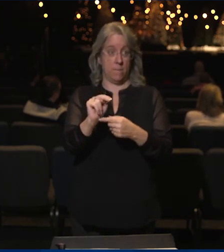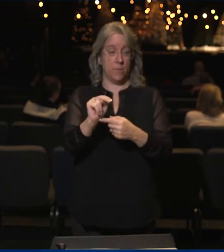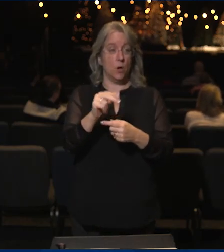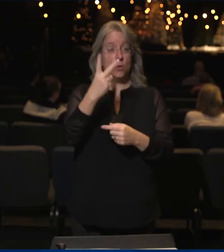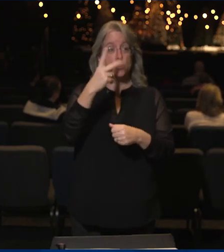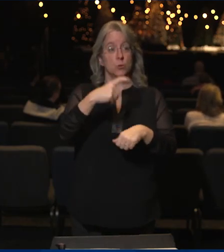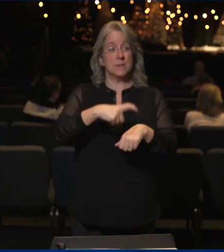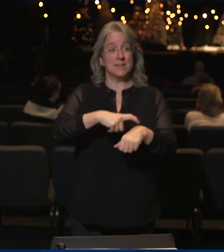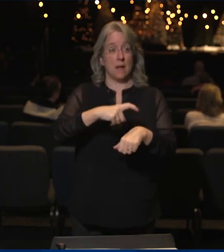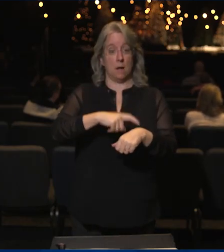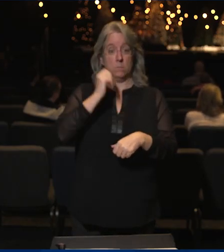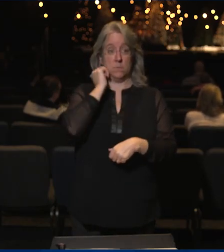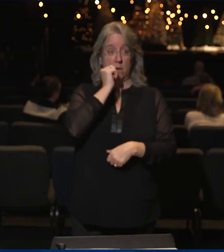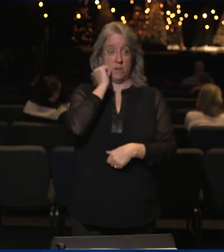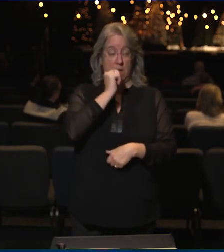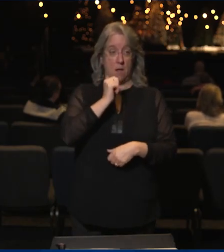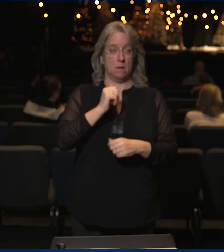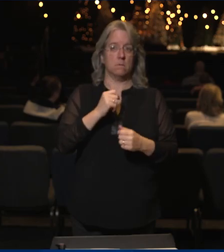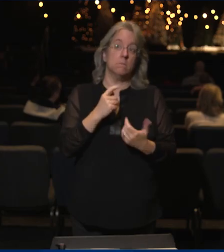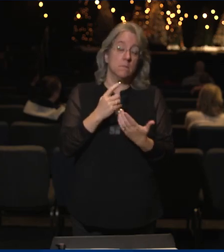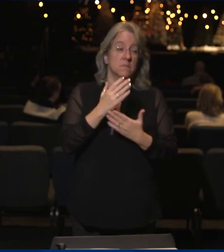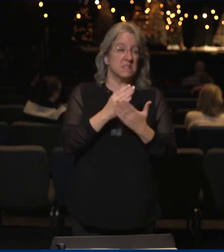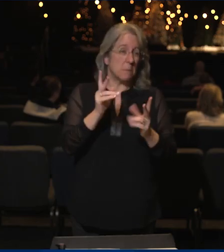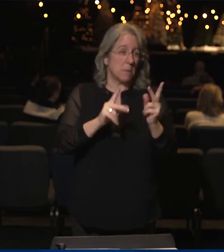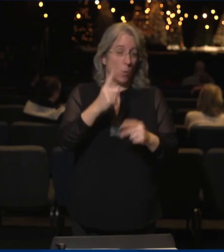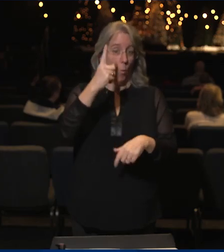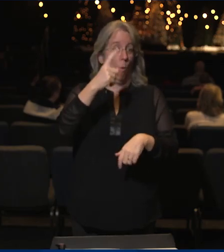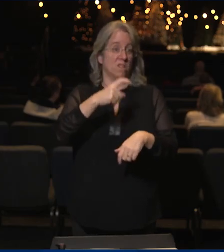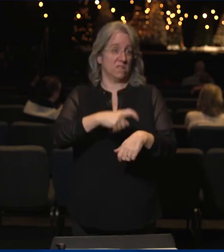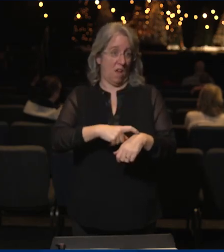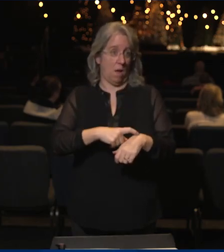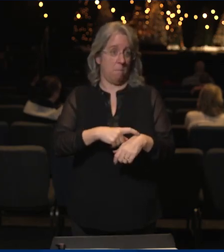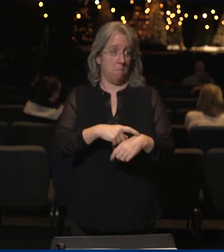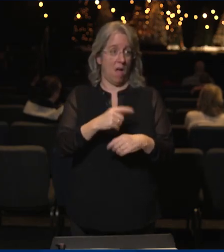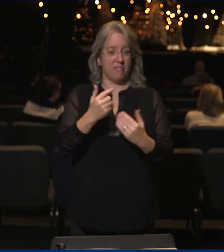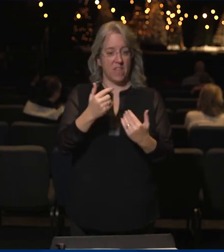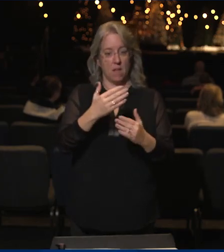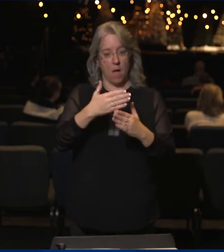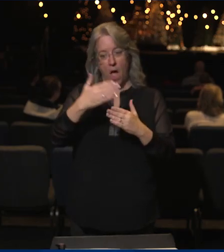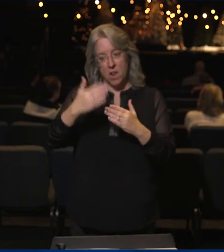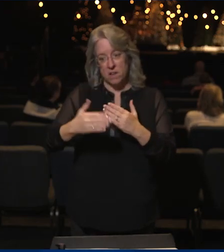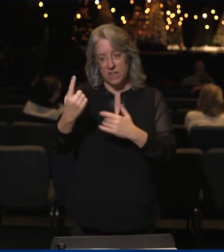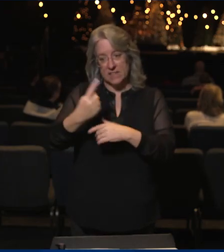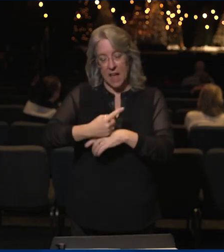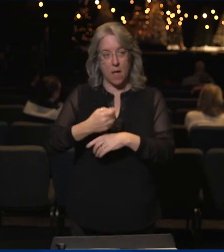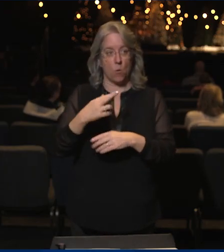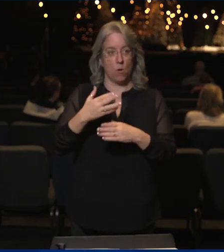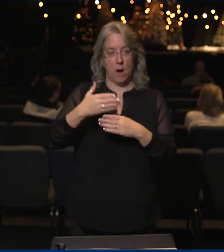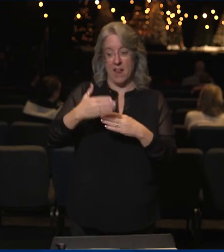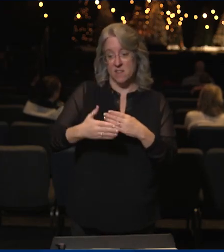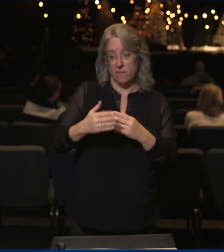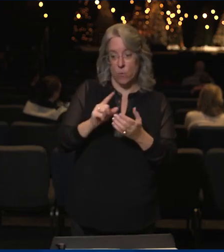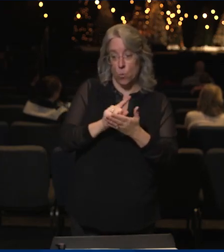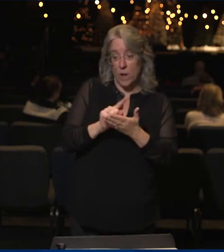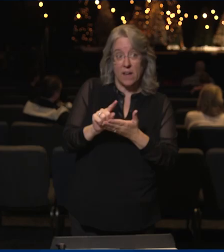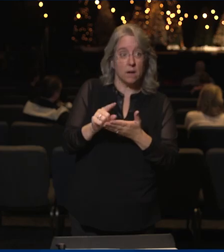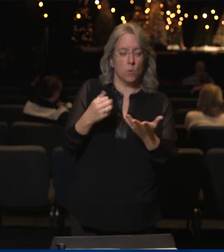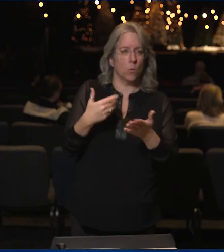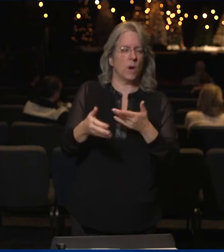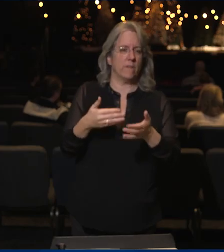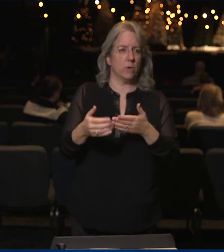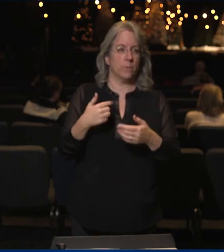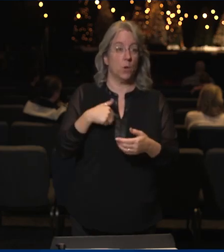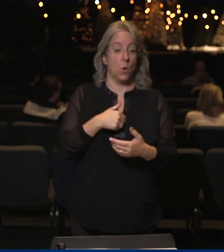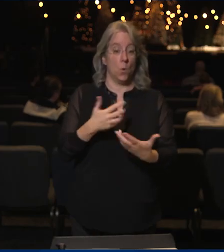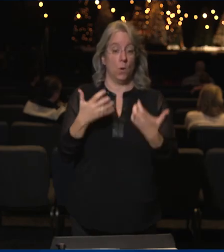of examine. For some it's once a day at the end of the day or at the end of a week. What we want to do right now is